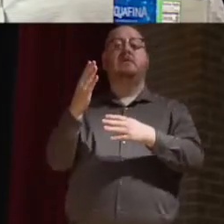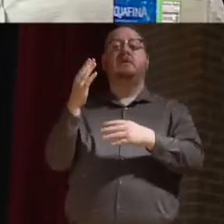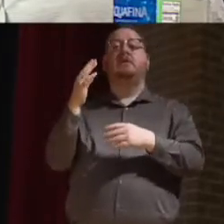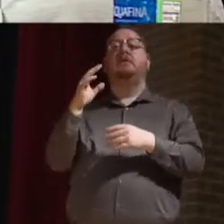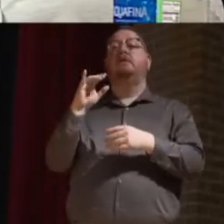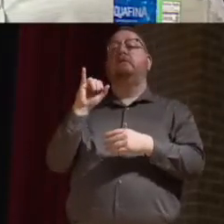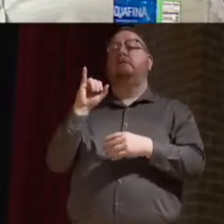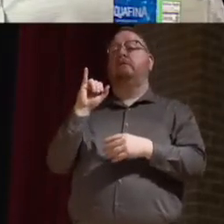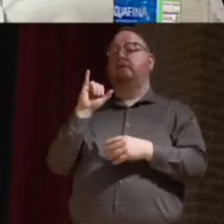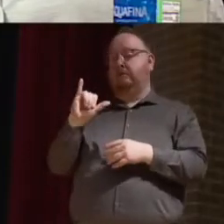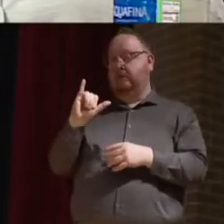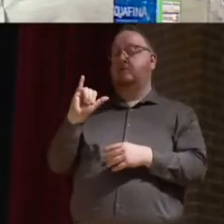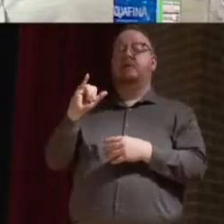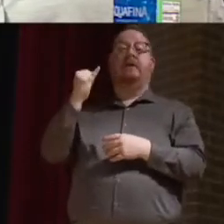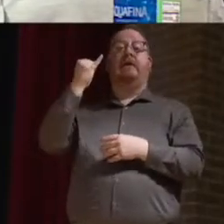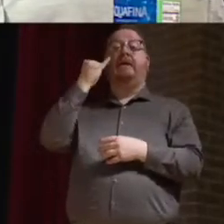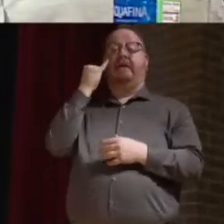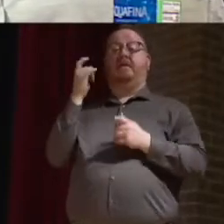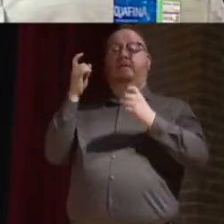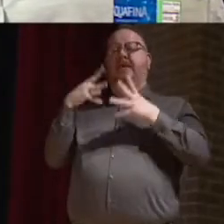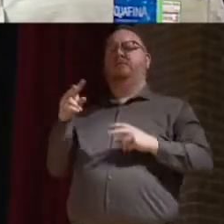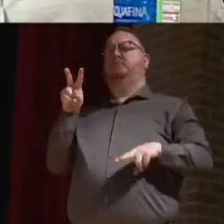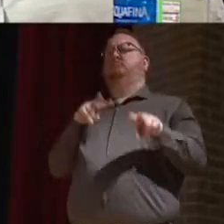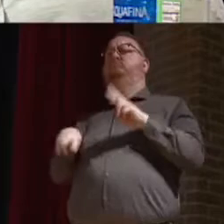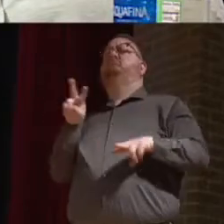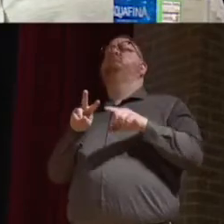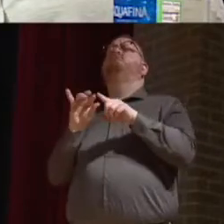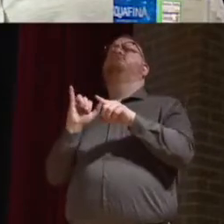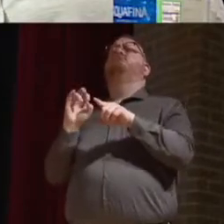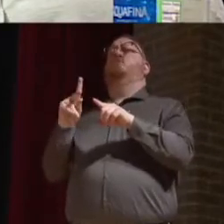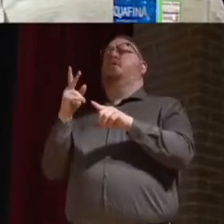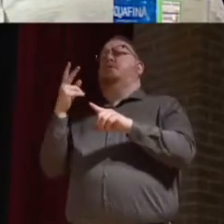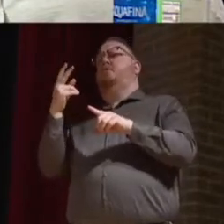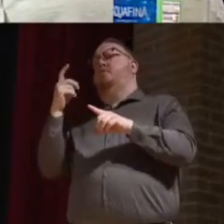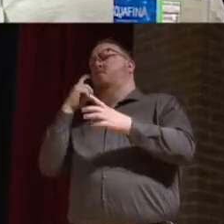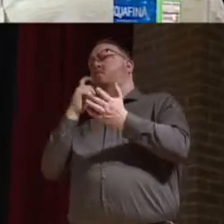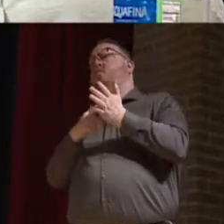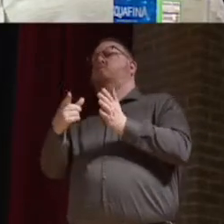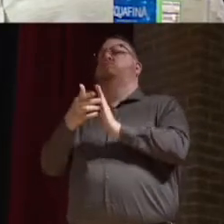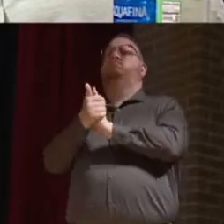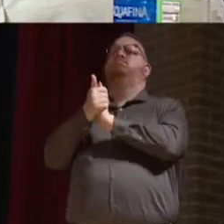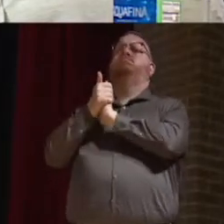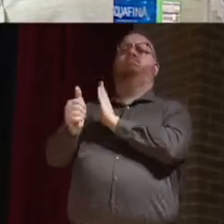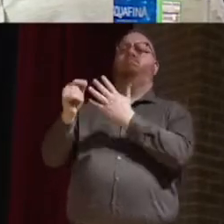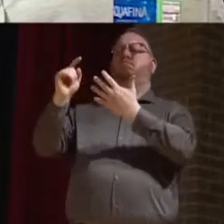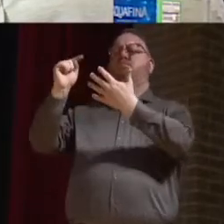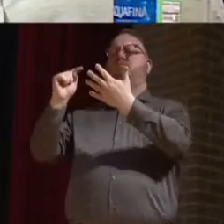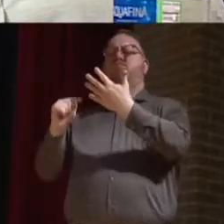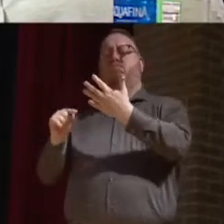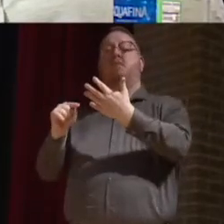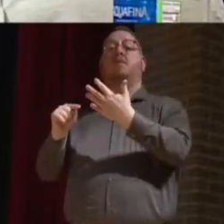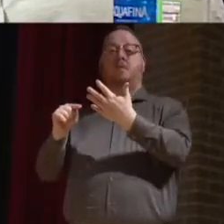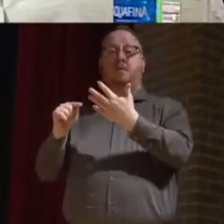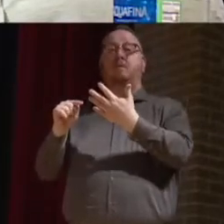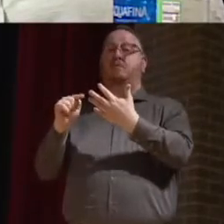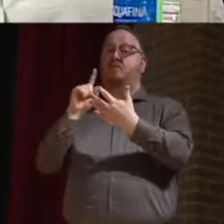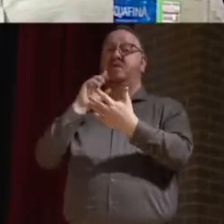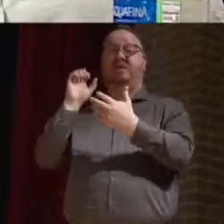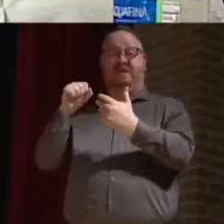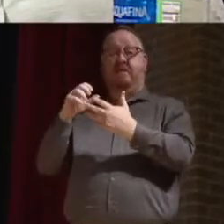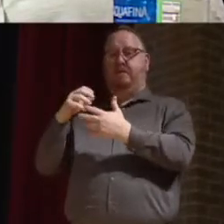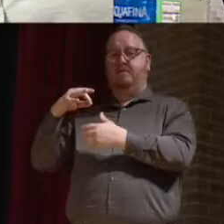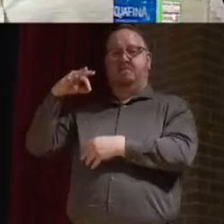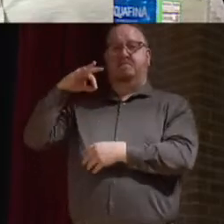person is good at, and play off those strengths, then it's a wonderful marriage, really. Right. But